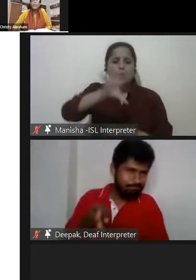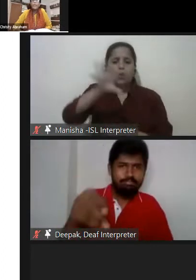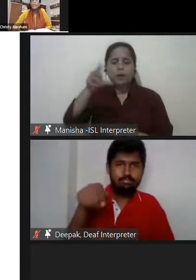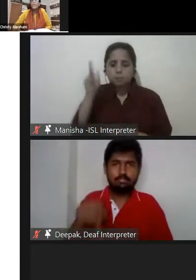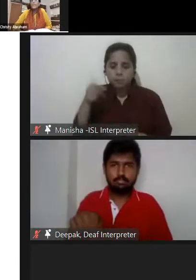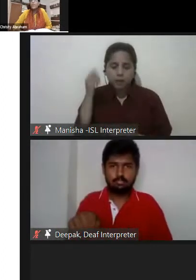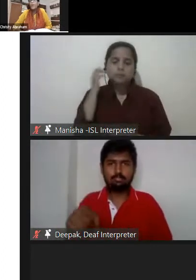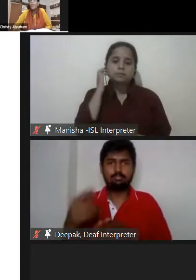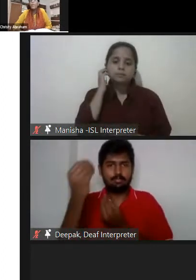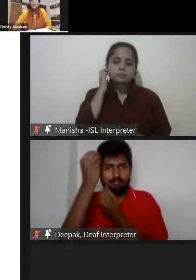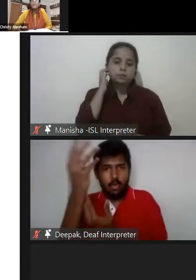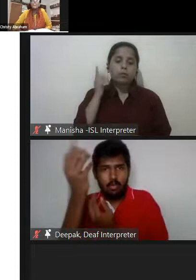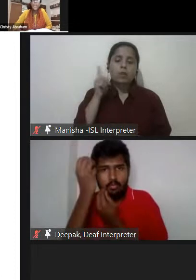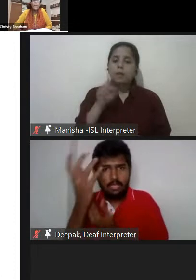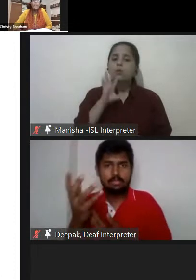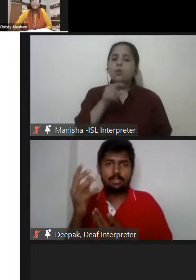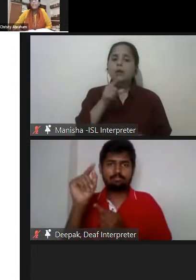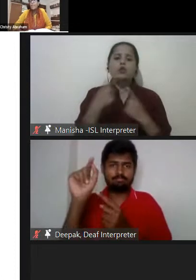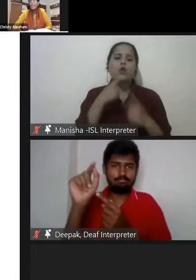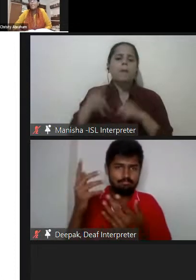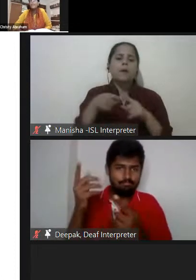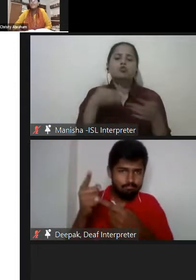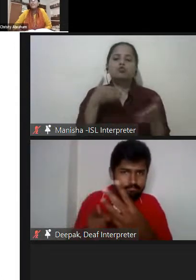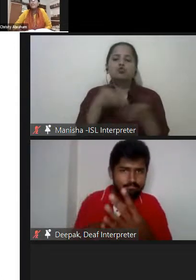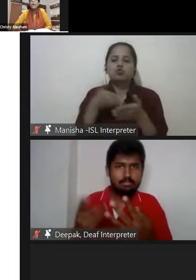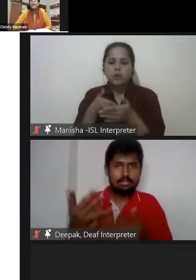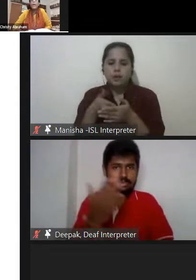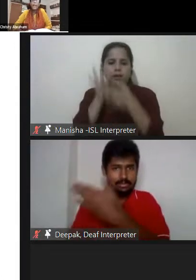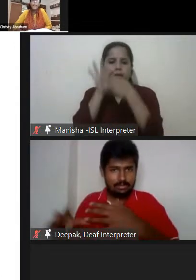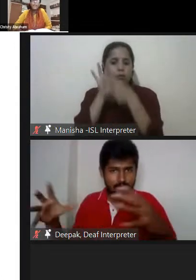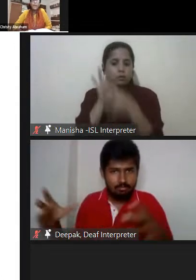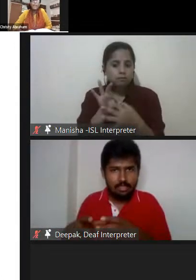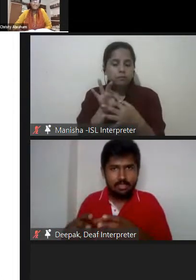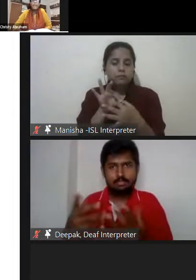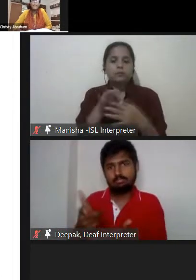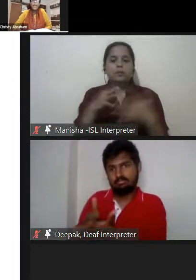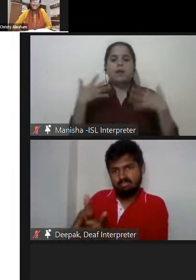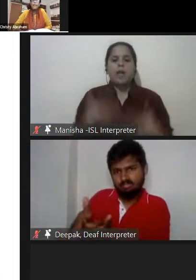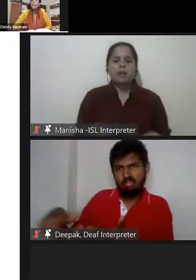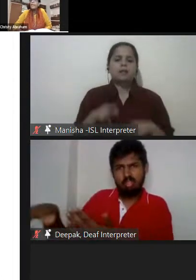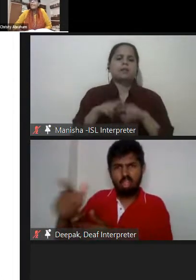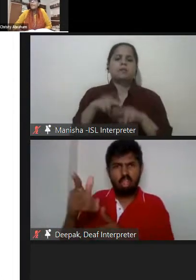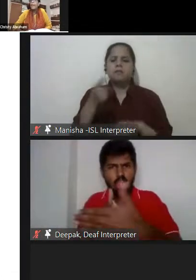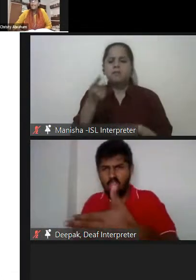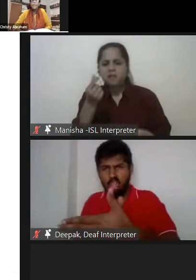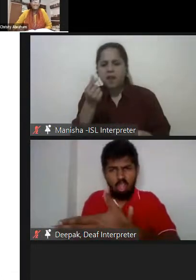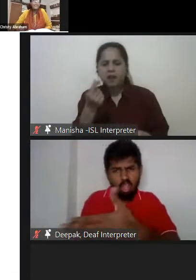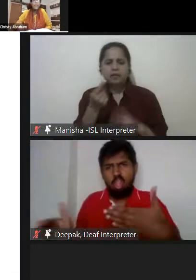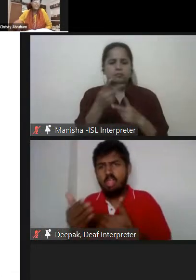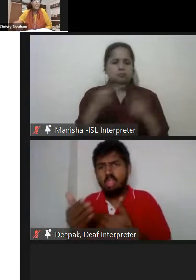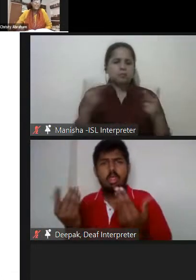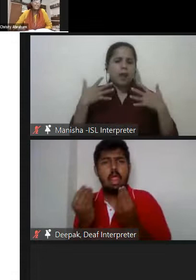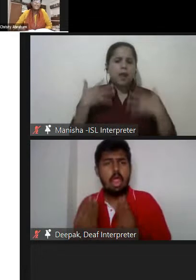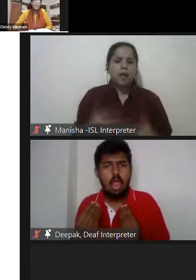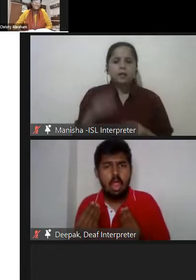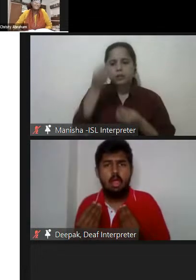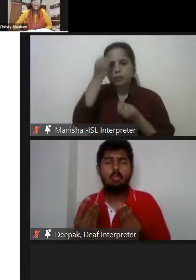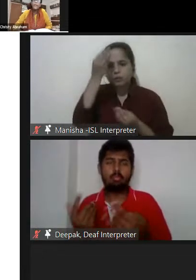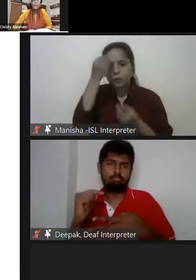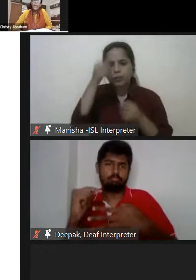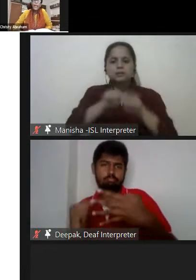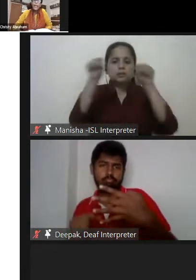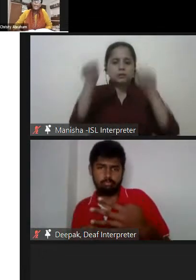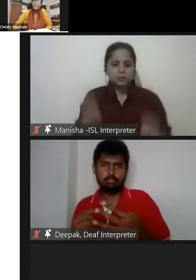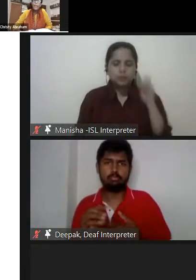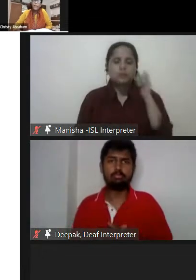most of it was talking about the challenges related to health financing and the health information systems.